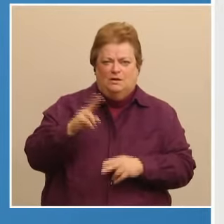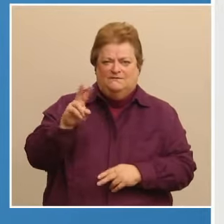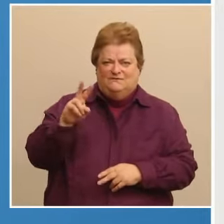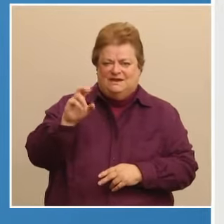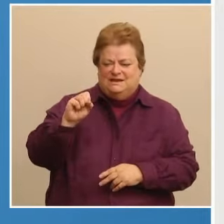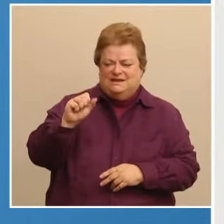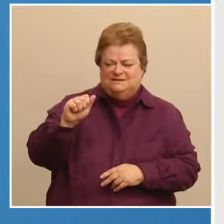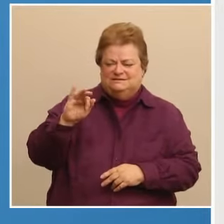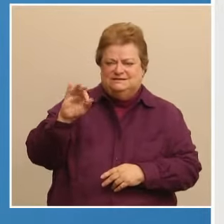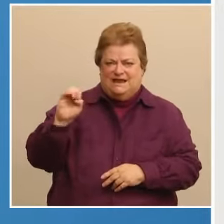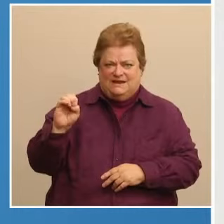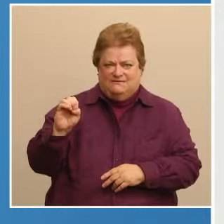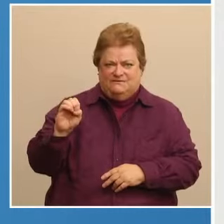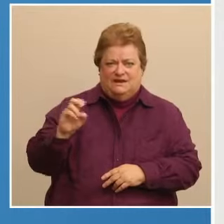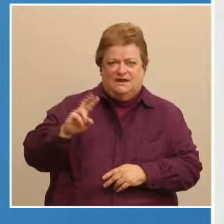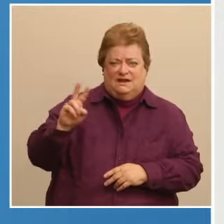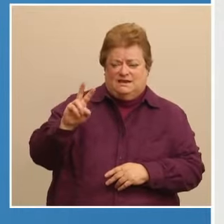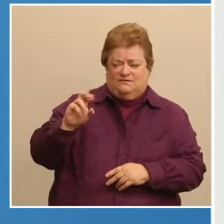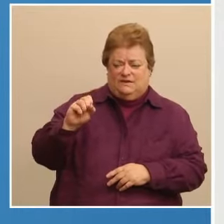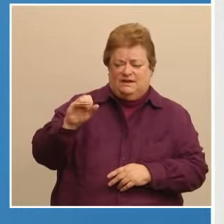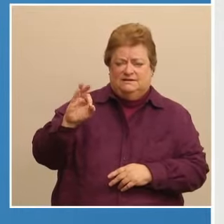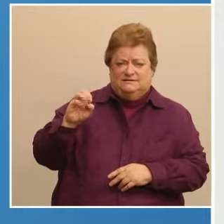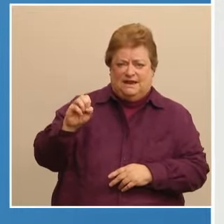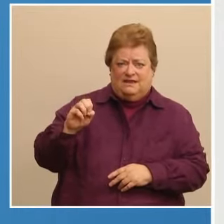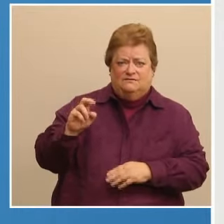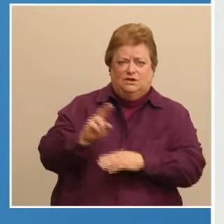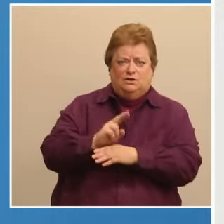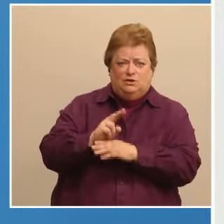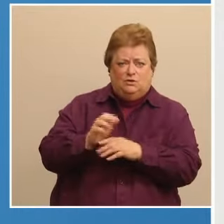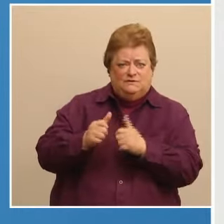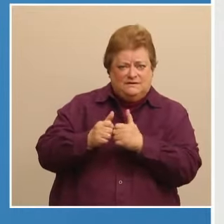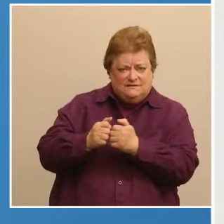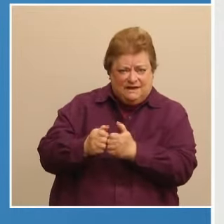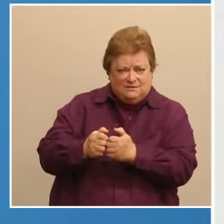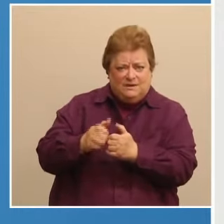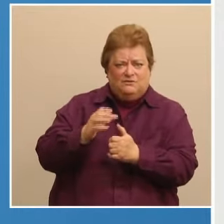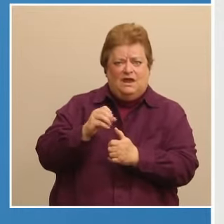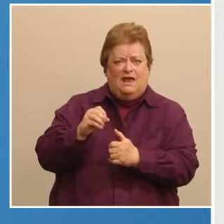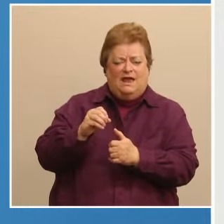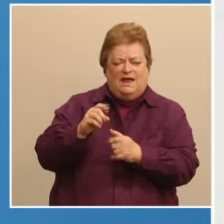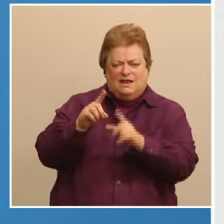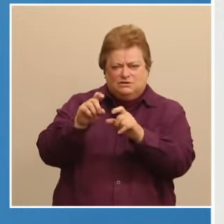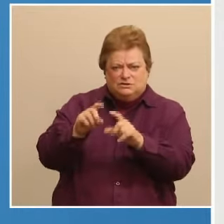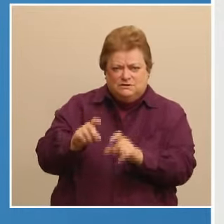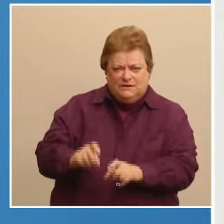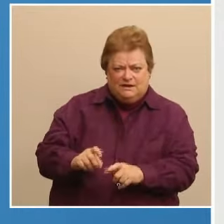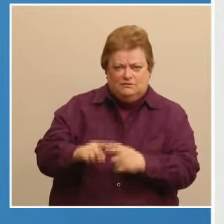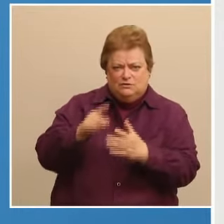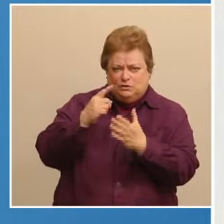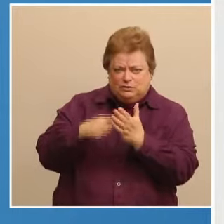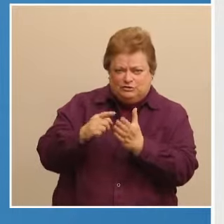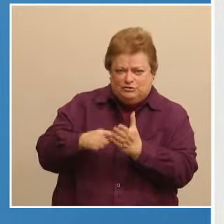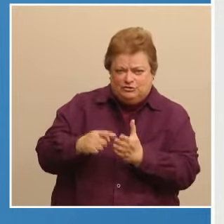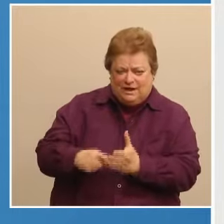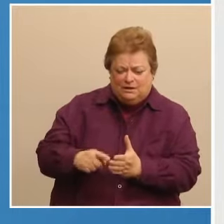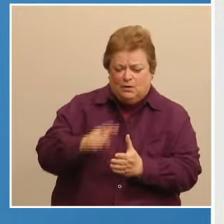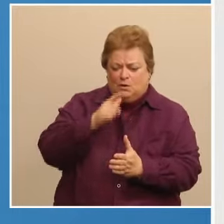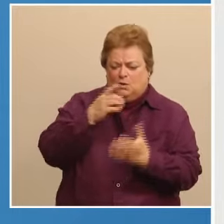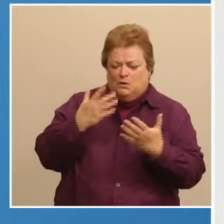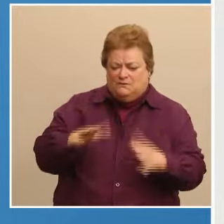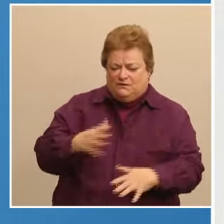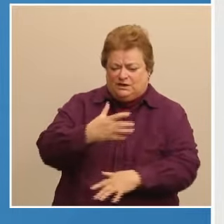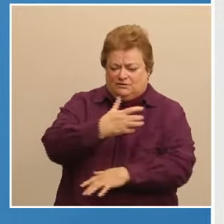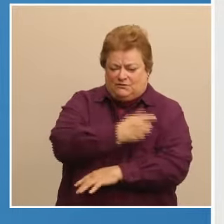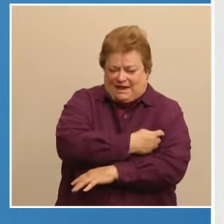vSafe. vSafe uses text messaging and web surveys to check in with vaccine